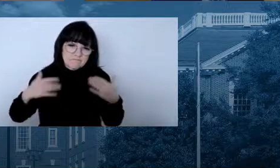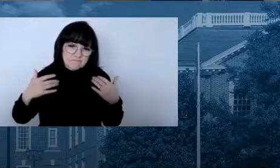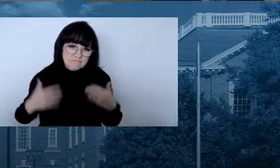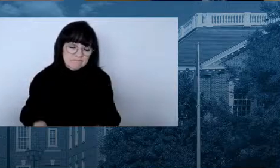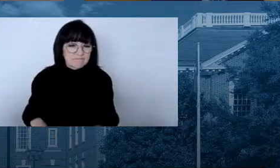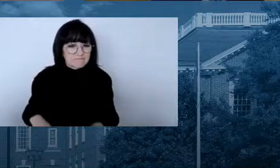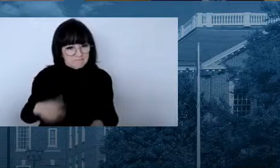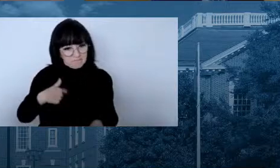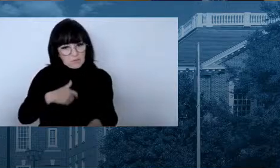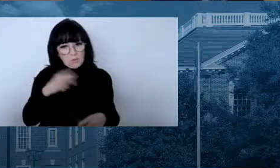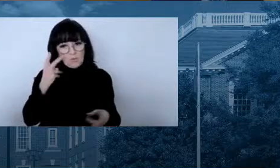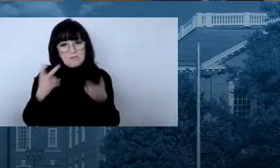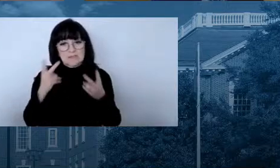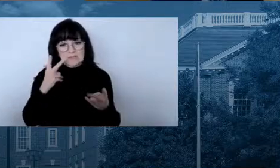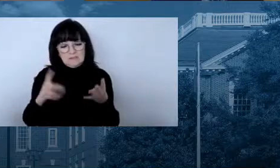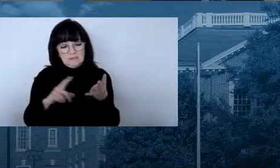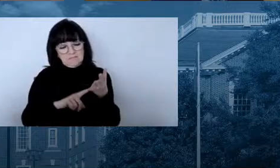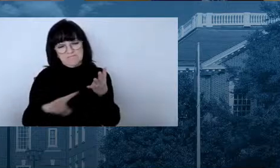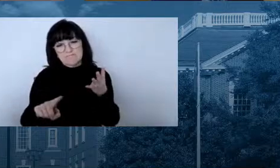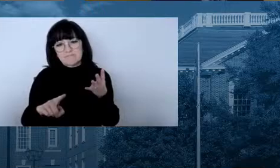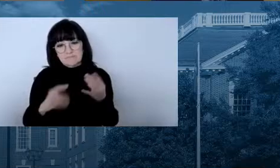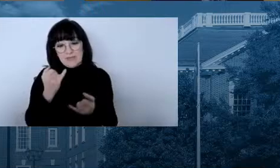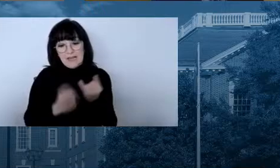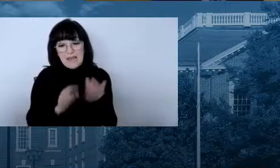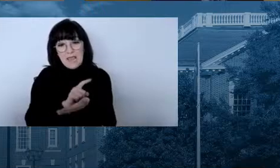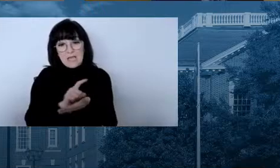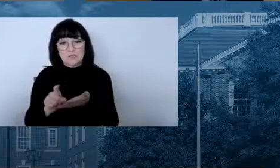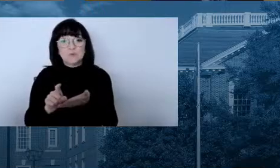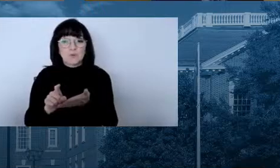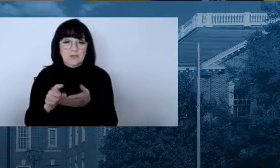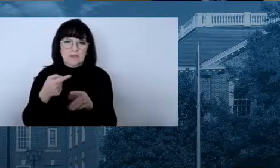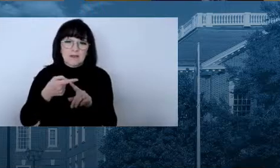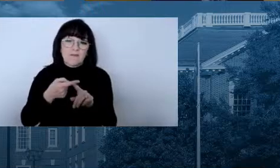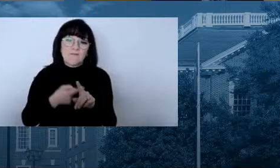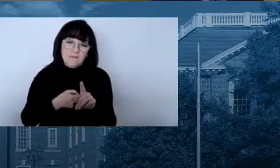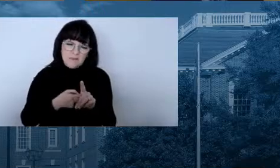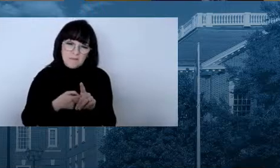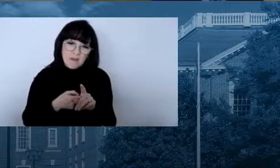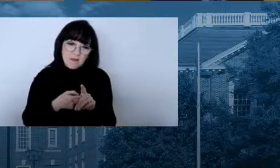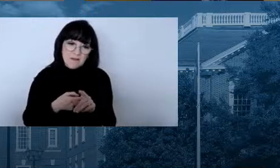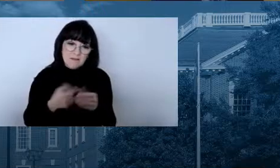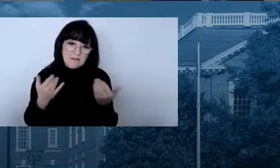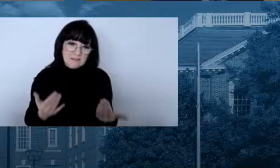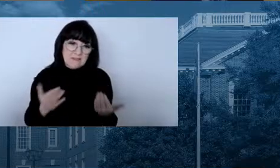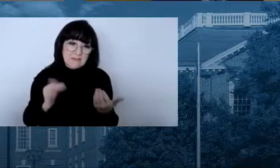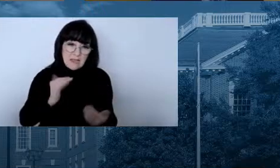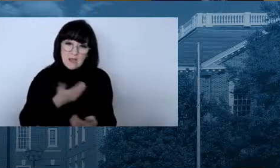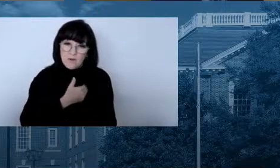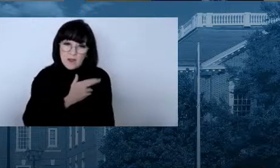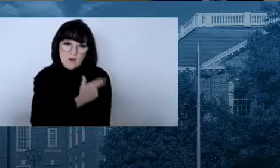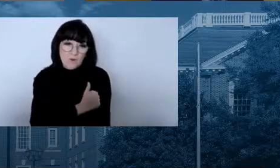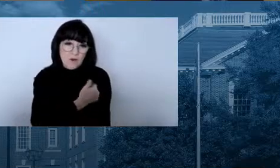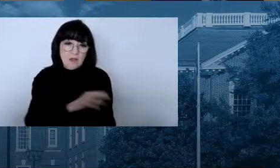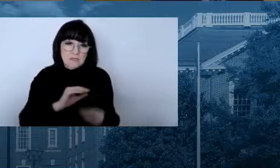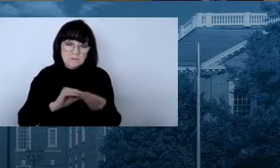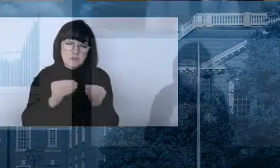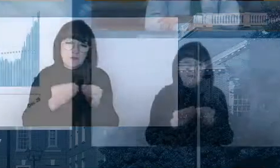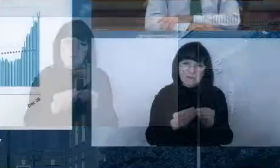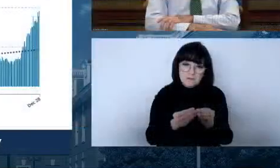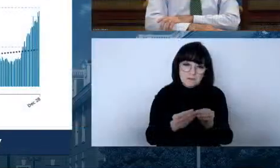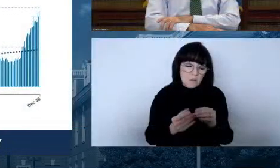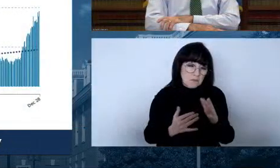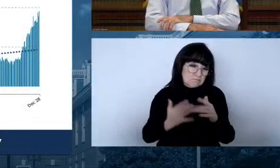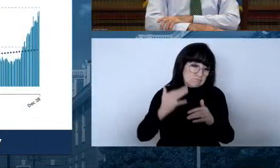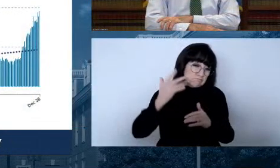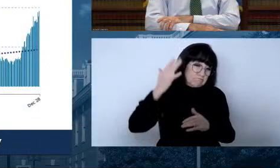with the Delta variant surging, with our hospitalization rate now hitting 454,